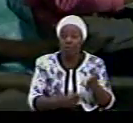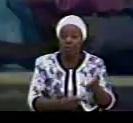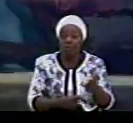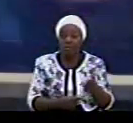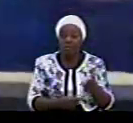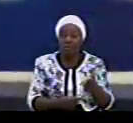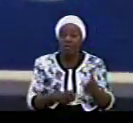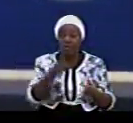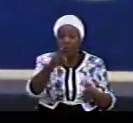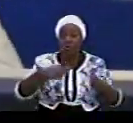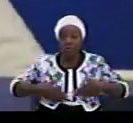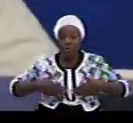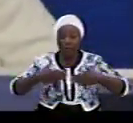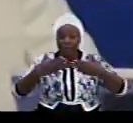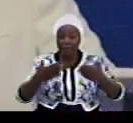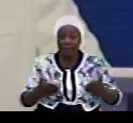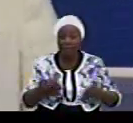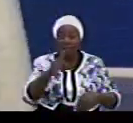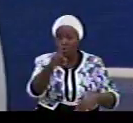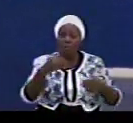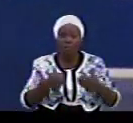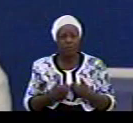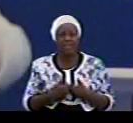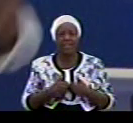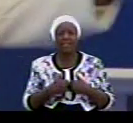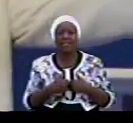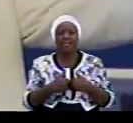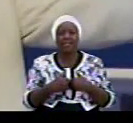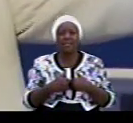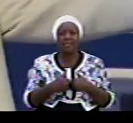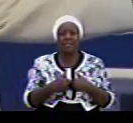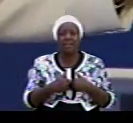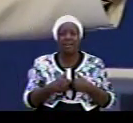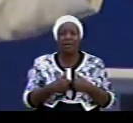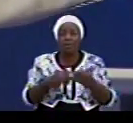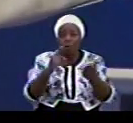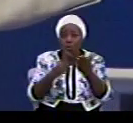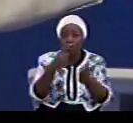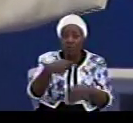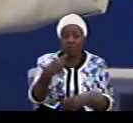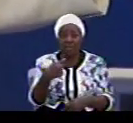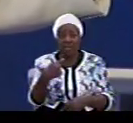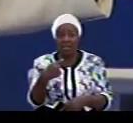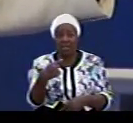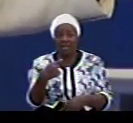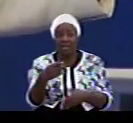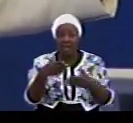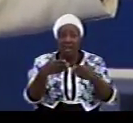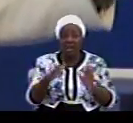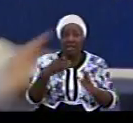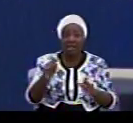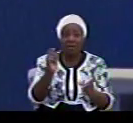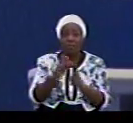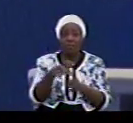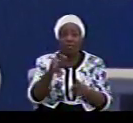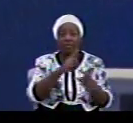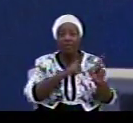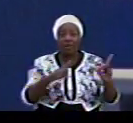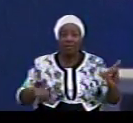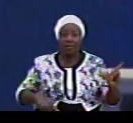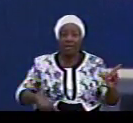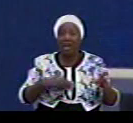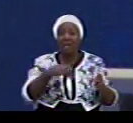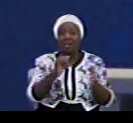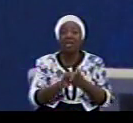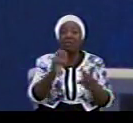you confess, you possess. Once you say, That's the word of the Lord. And that